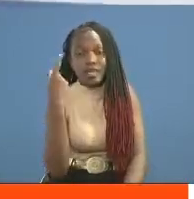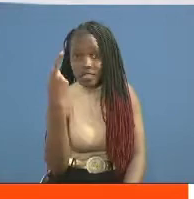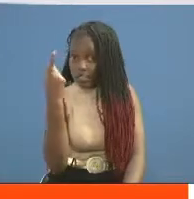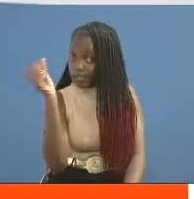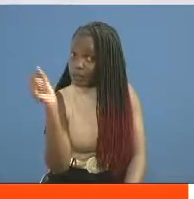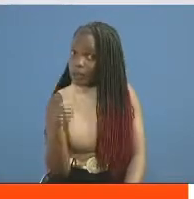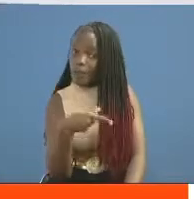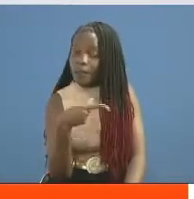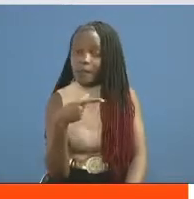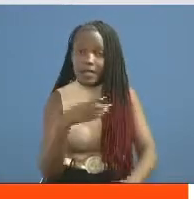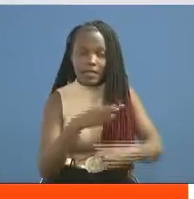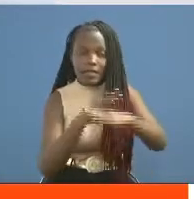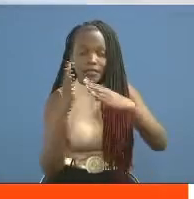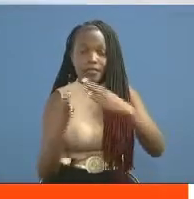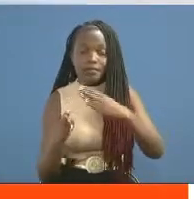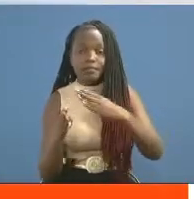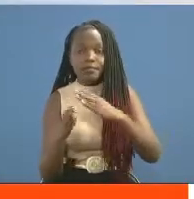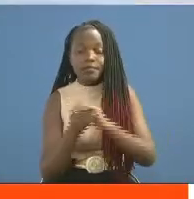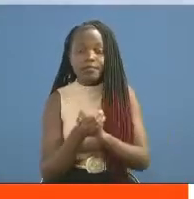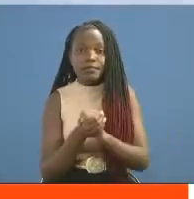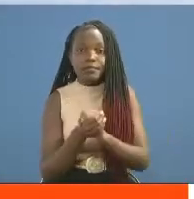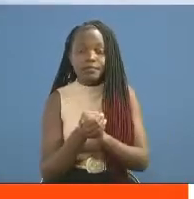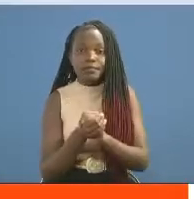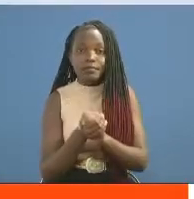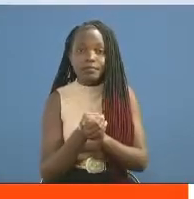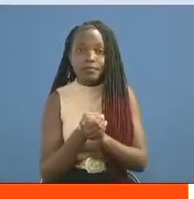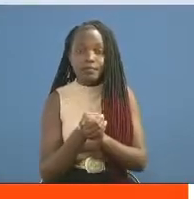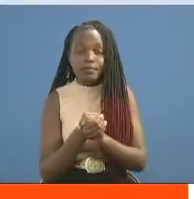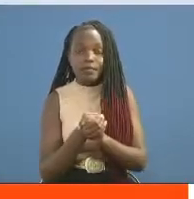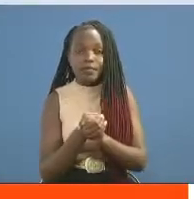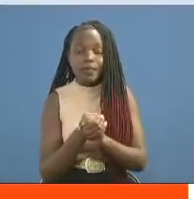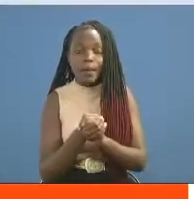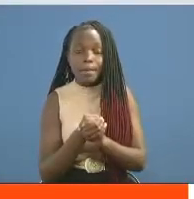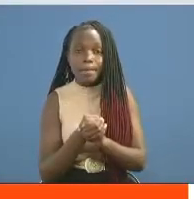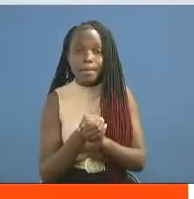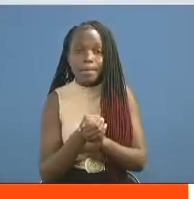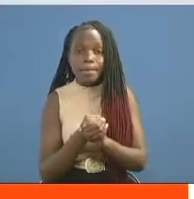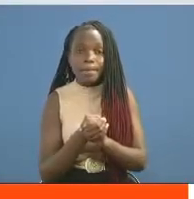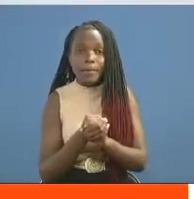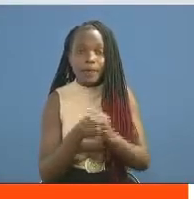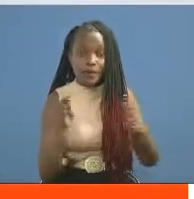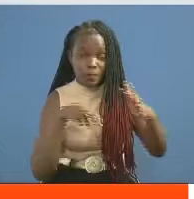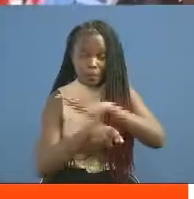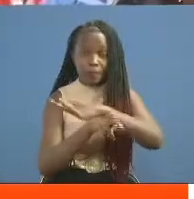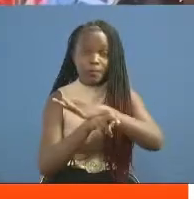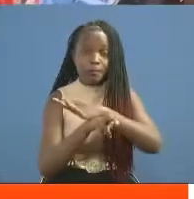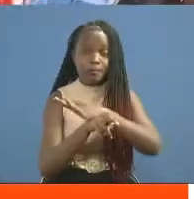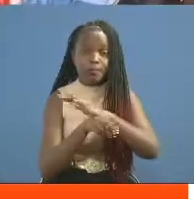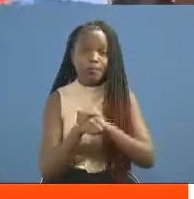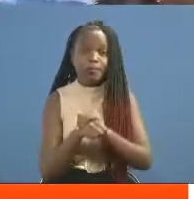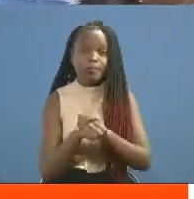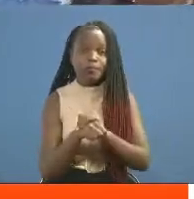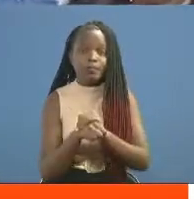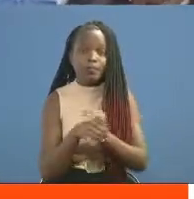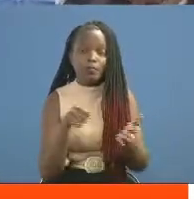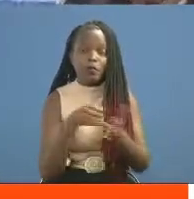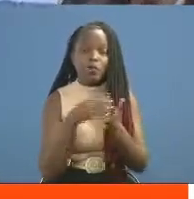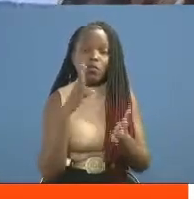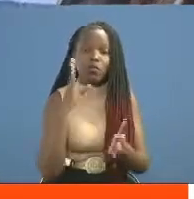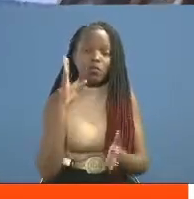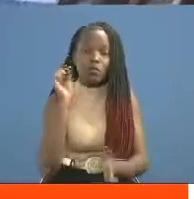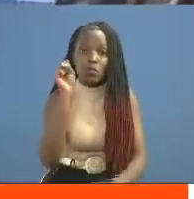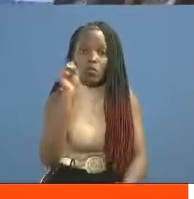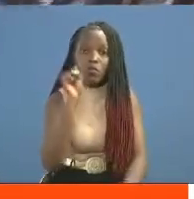kila mwezi ukichelewa tunamboswa kani. Nikufuli. Vina maana tu. Vina heshima tu. It